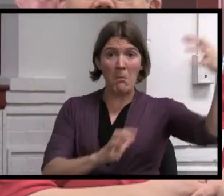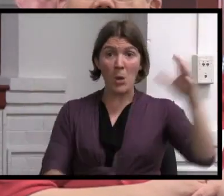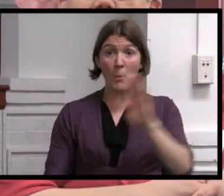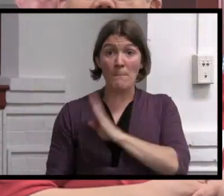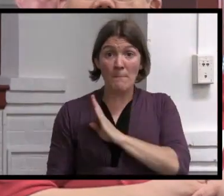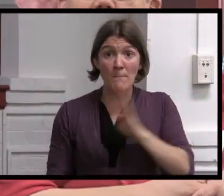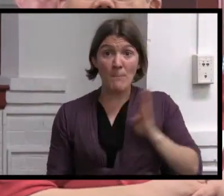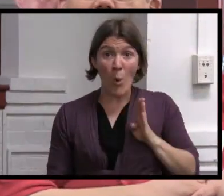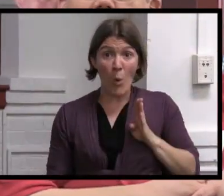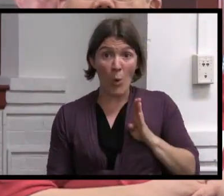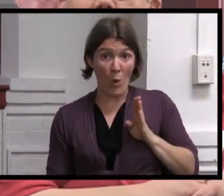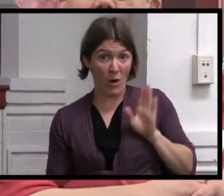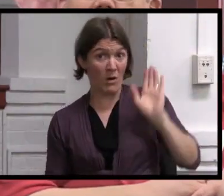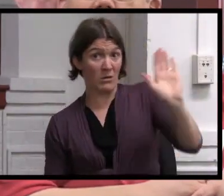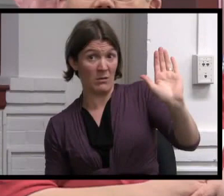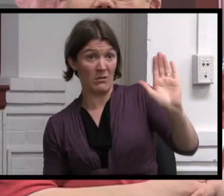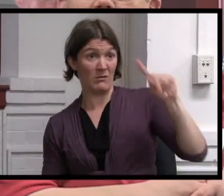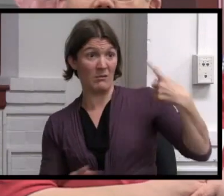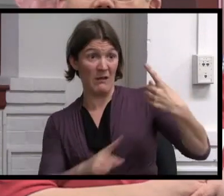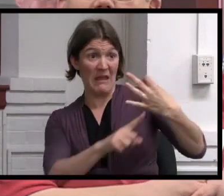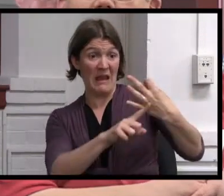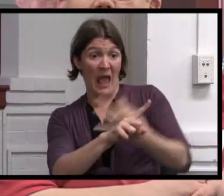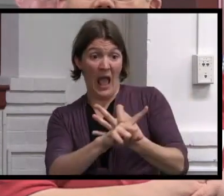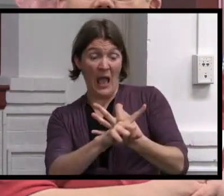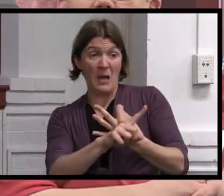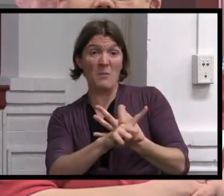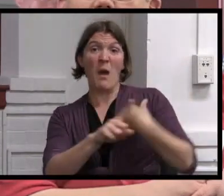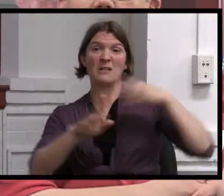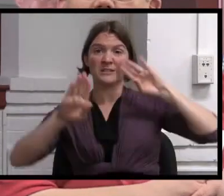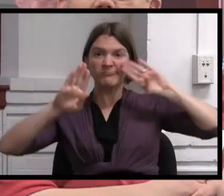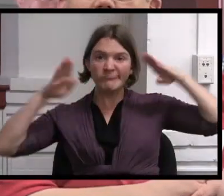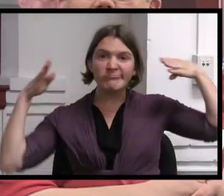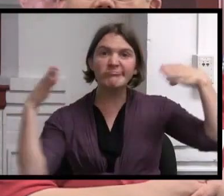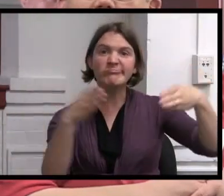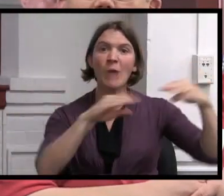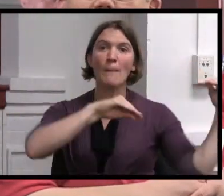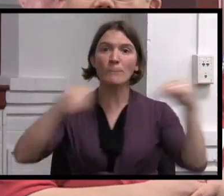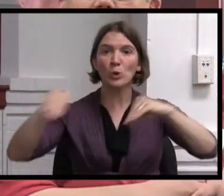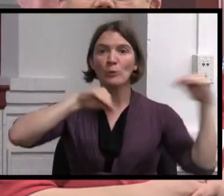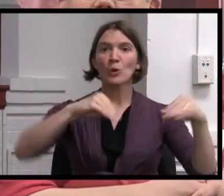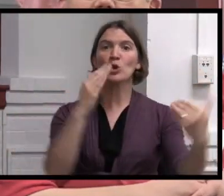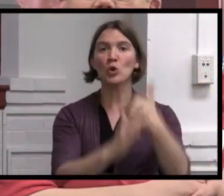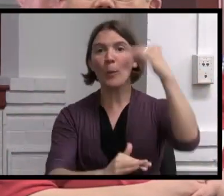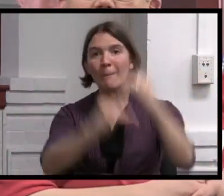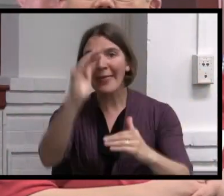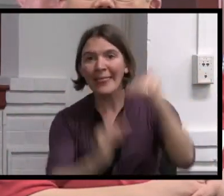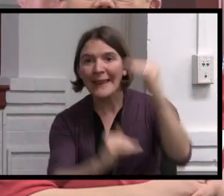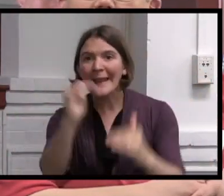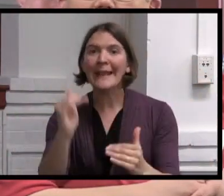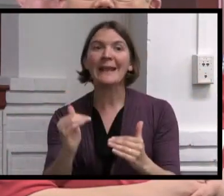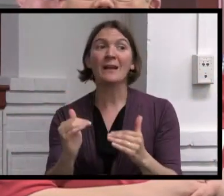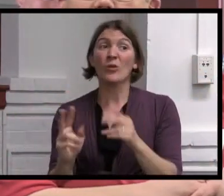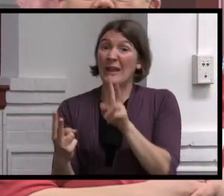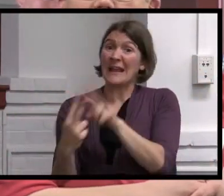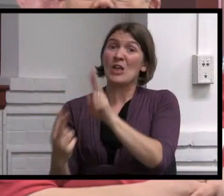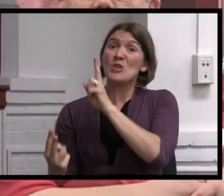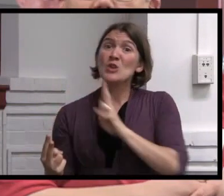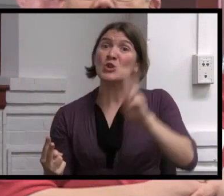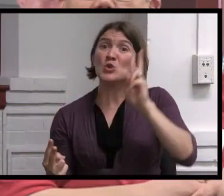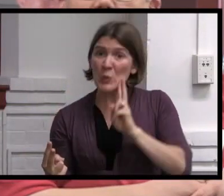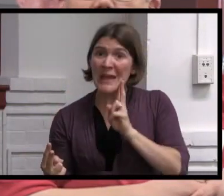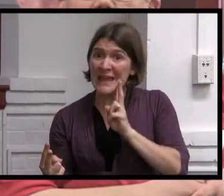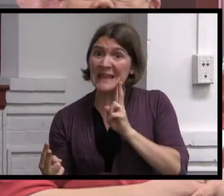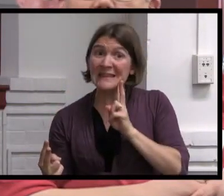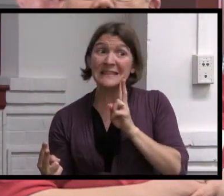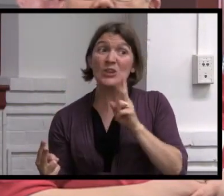has, over the last 9 months, focused their efforts on removing Elsie and Serenity from their positions